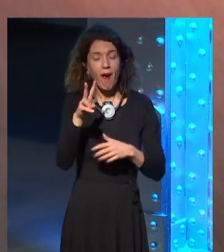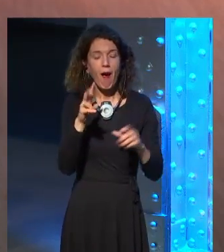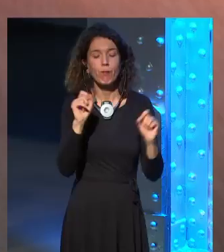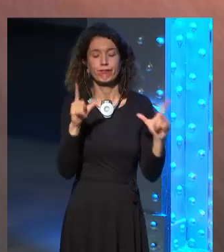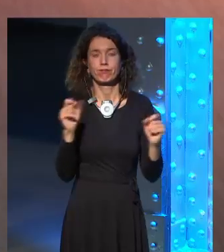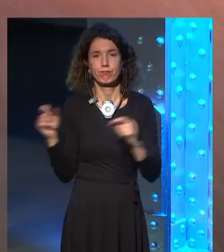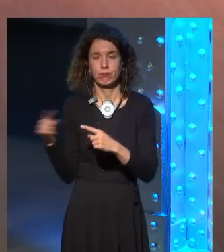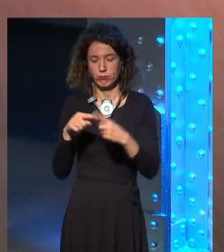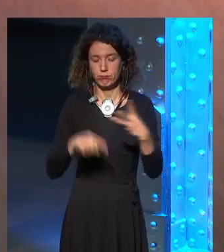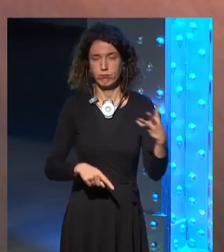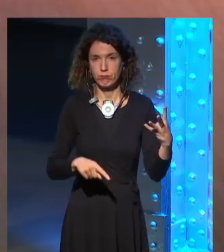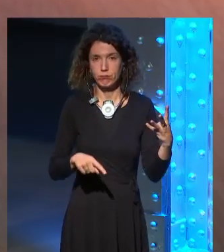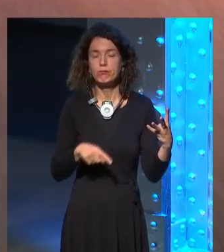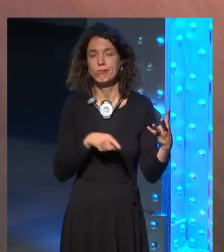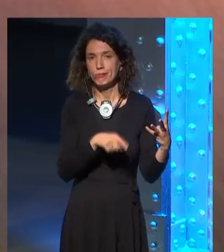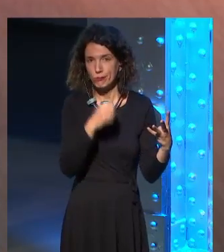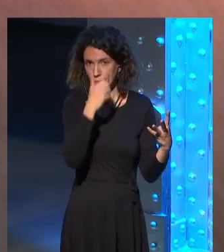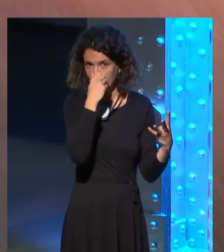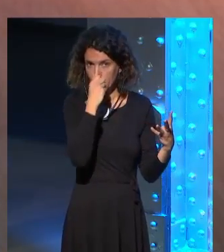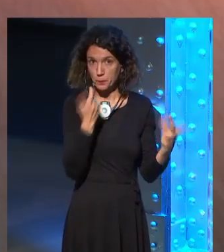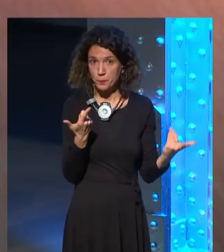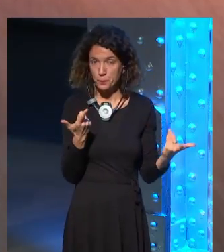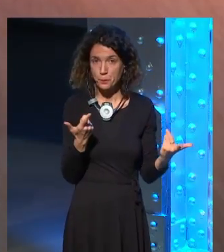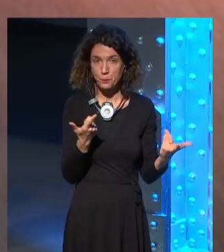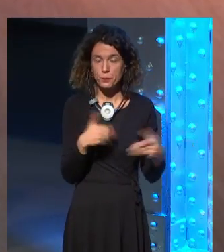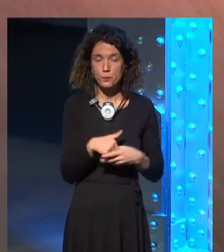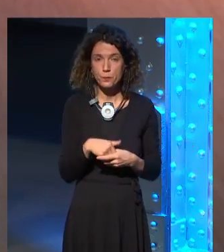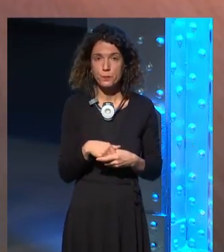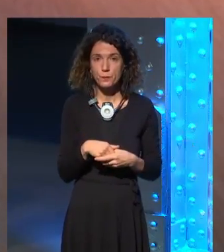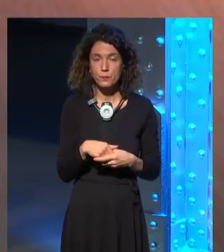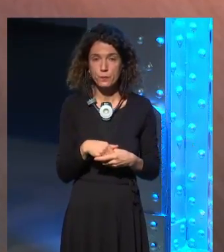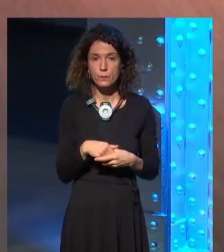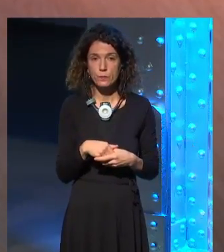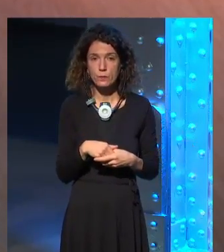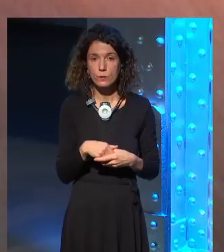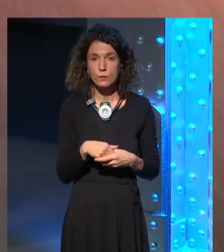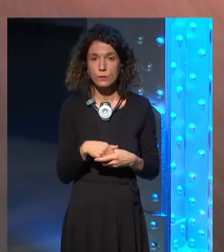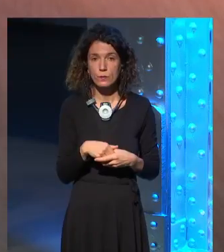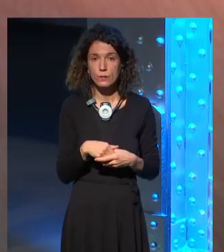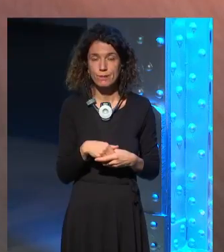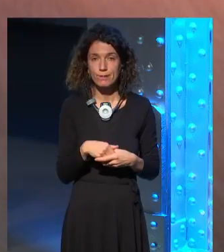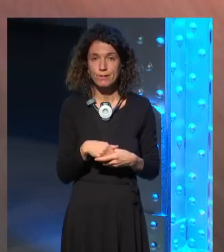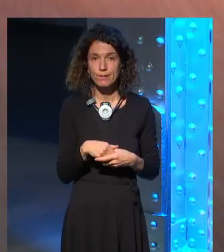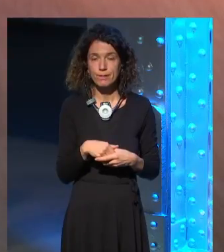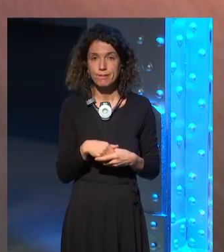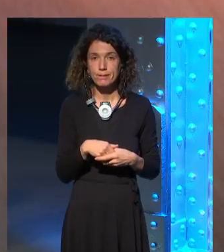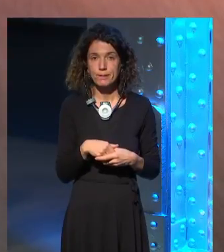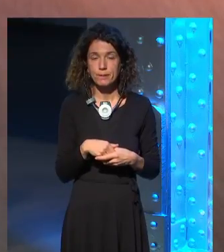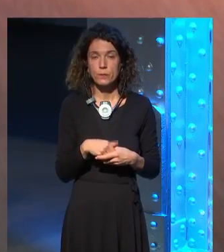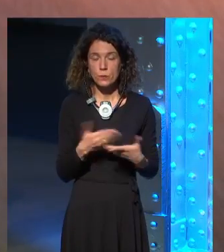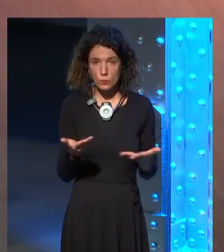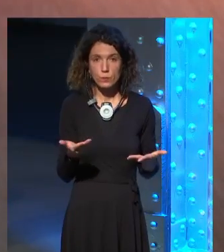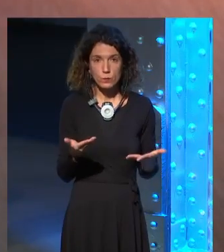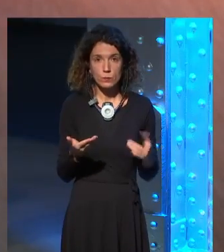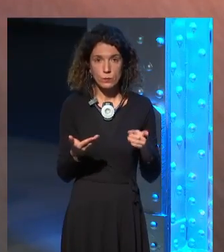impossible to sort of treat our way through all the obstacles